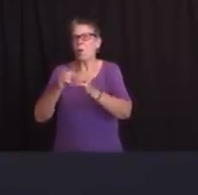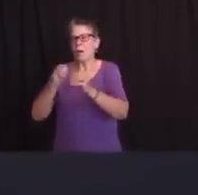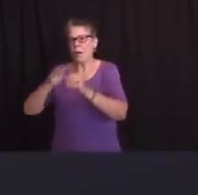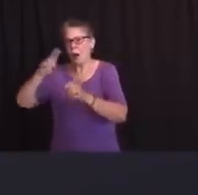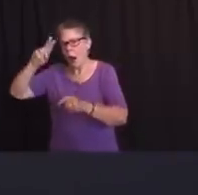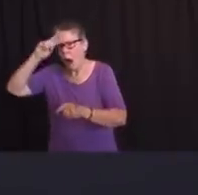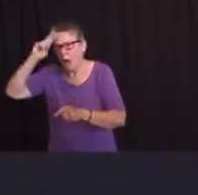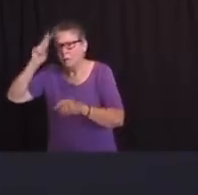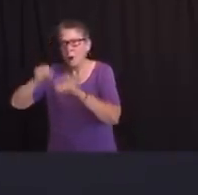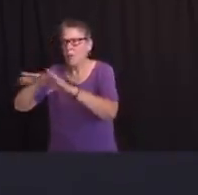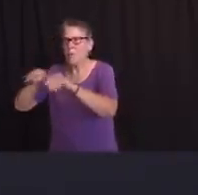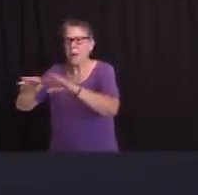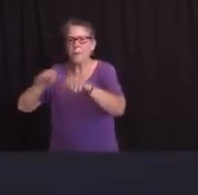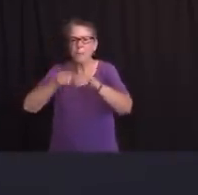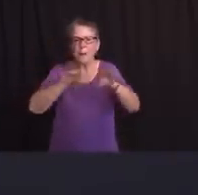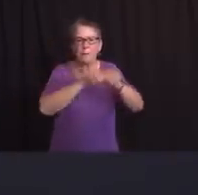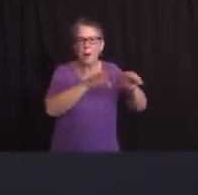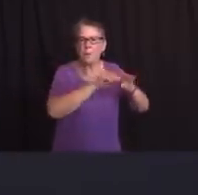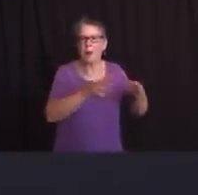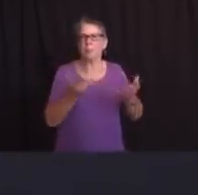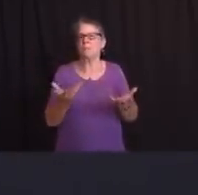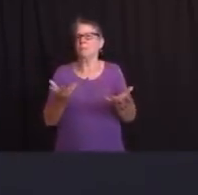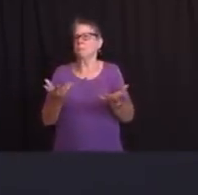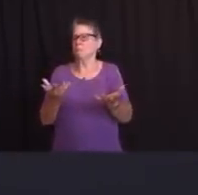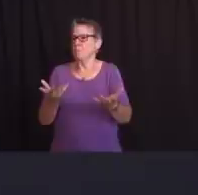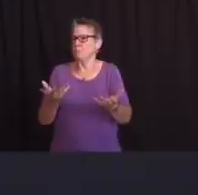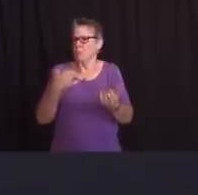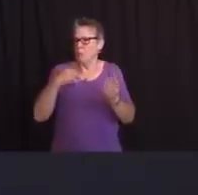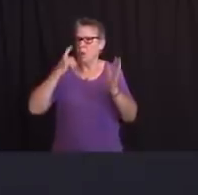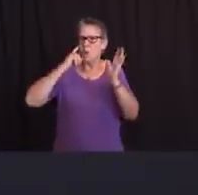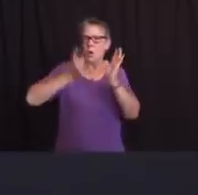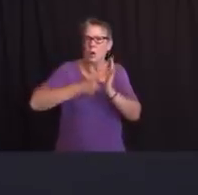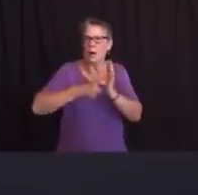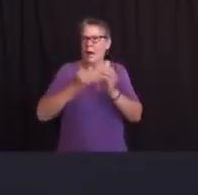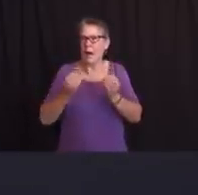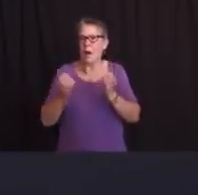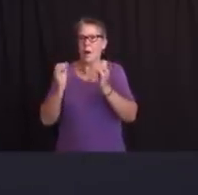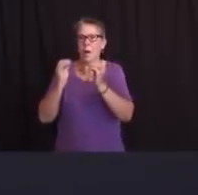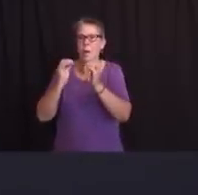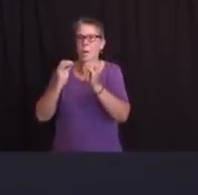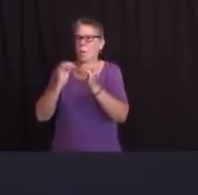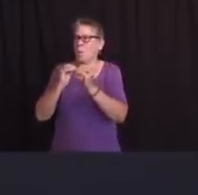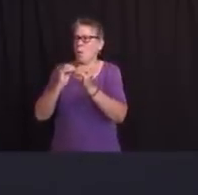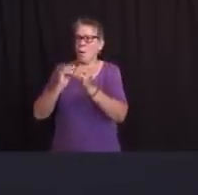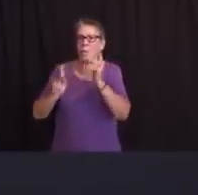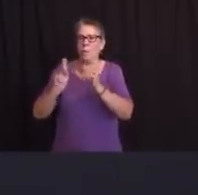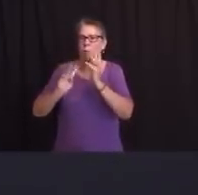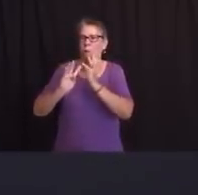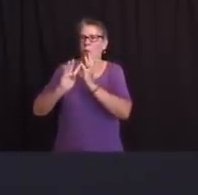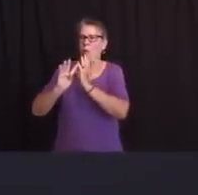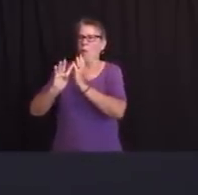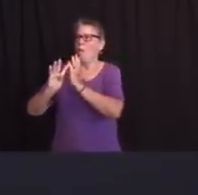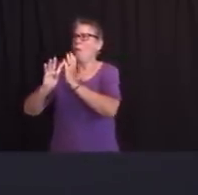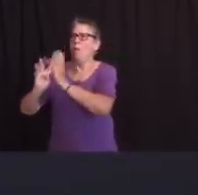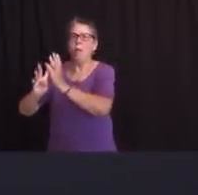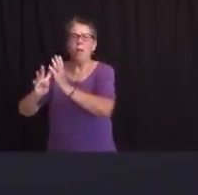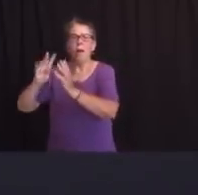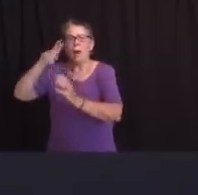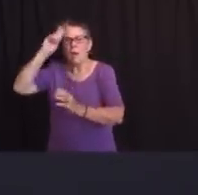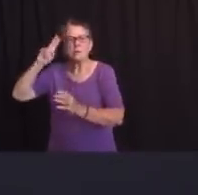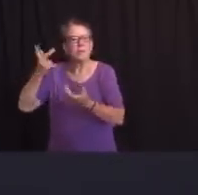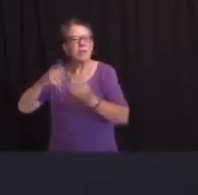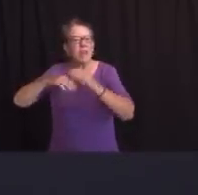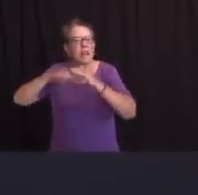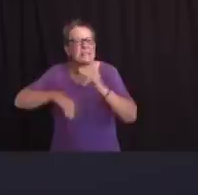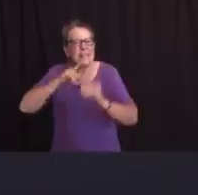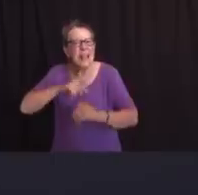are also seeing a rise in hospitalizations among those under the age of 18. Currently, there are 19